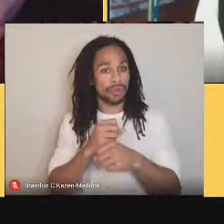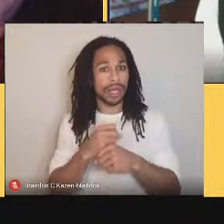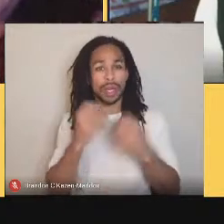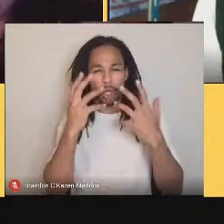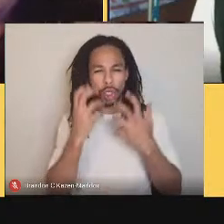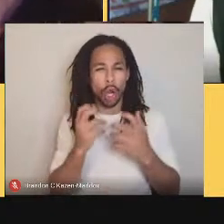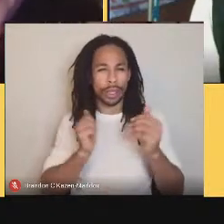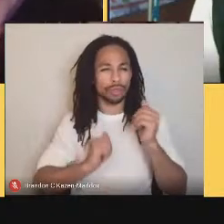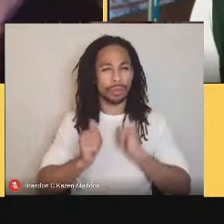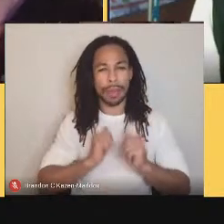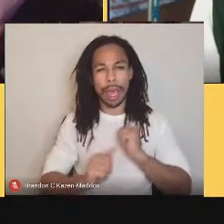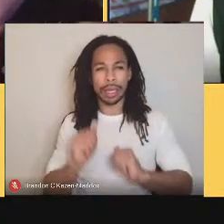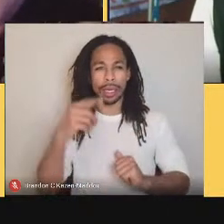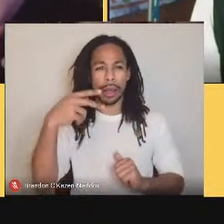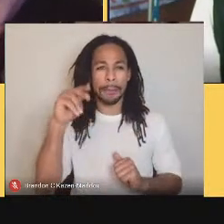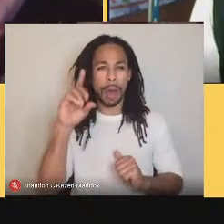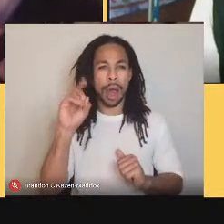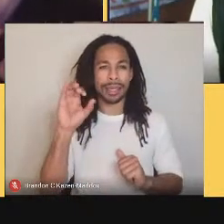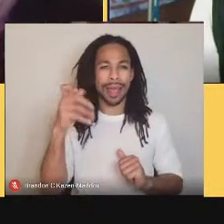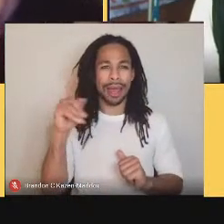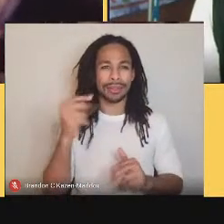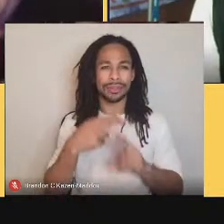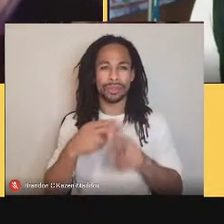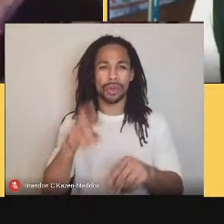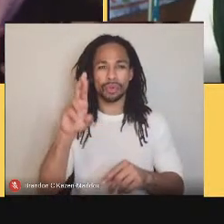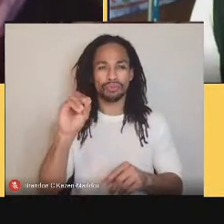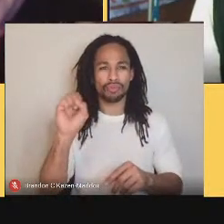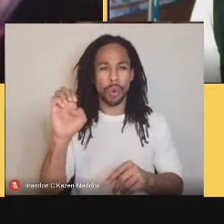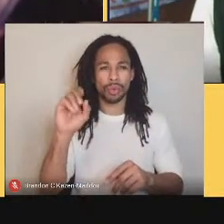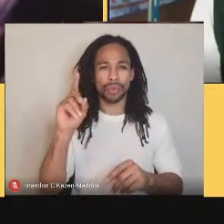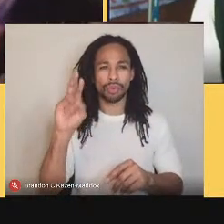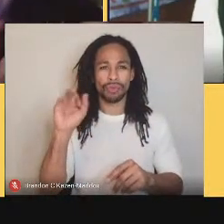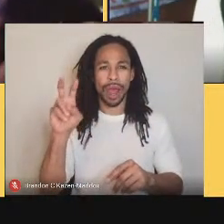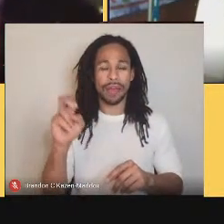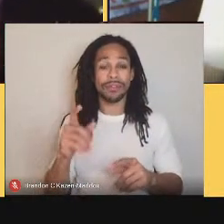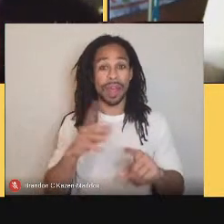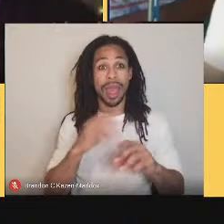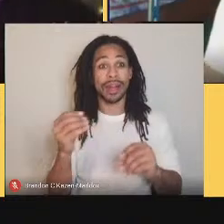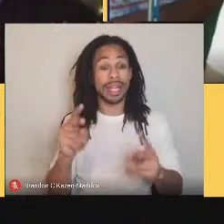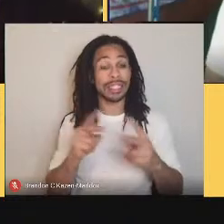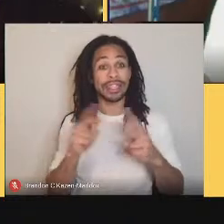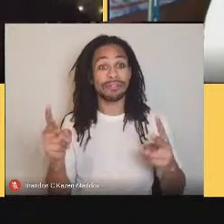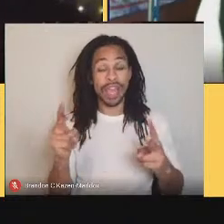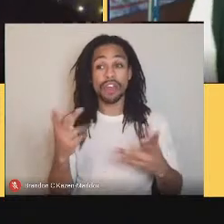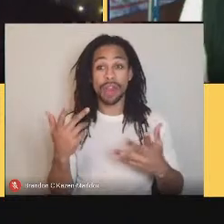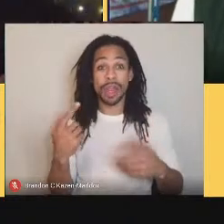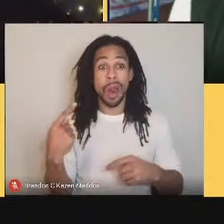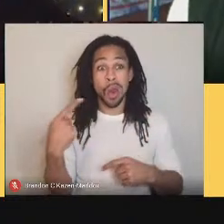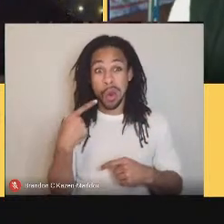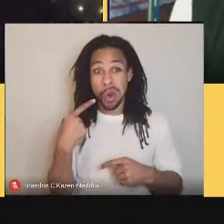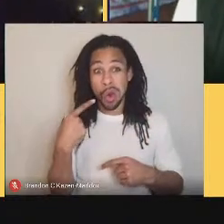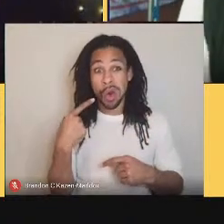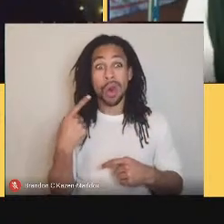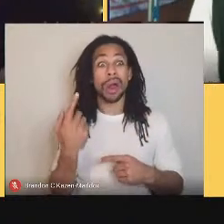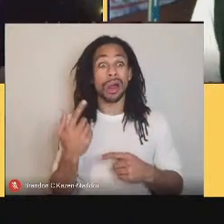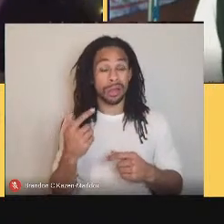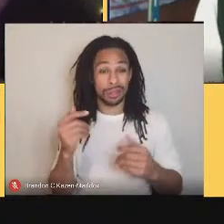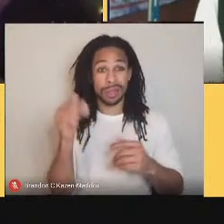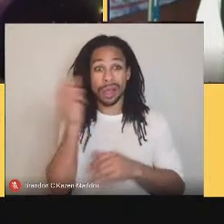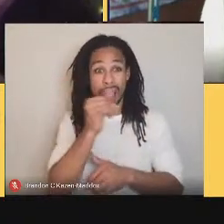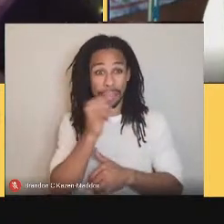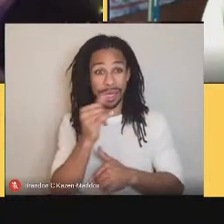Drive, and a very tongue firmly in cheek comedy, Swiss and Lali